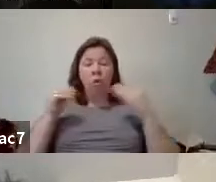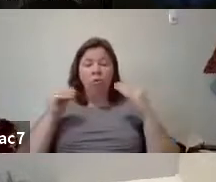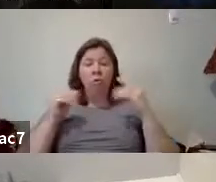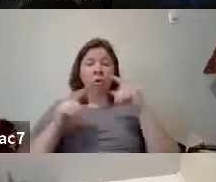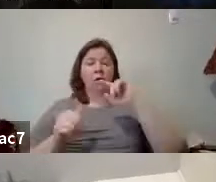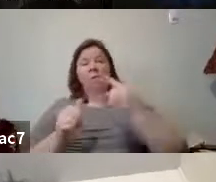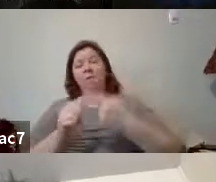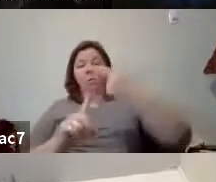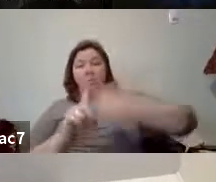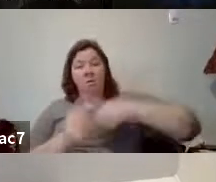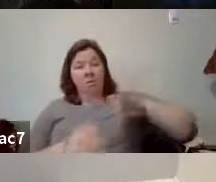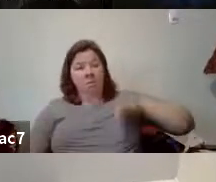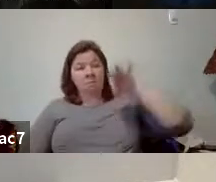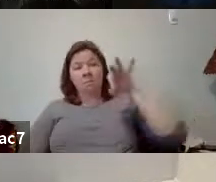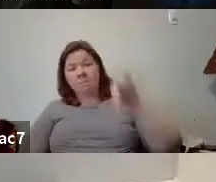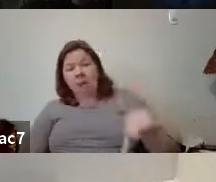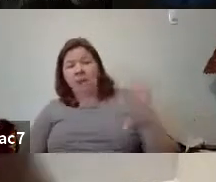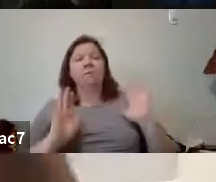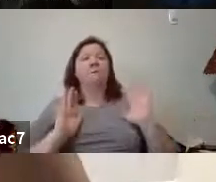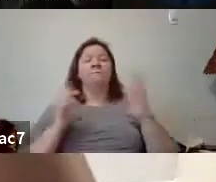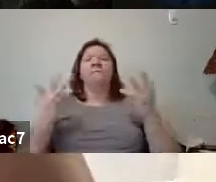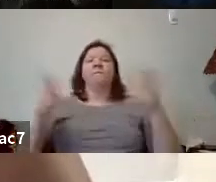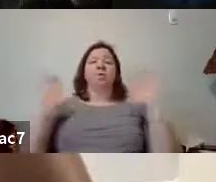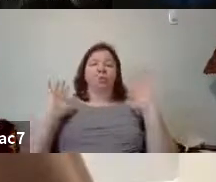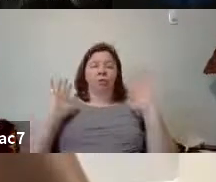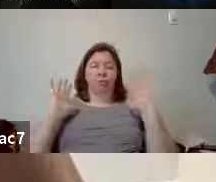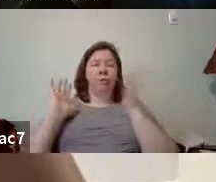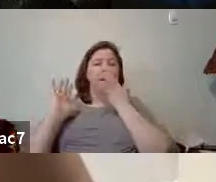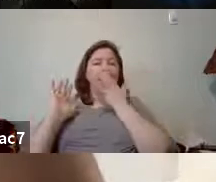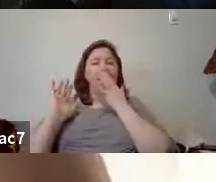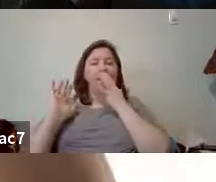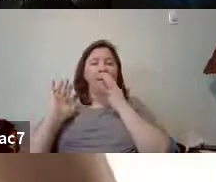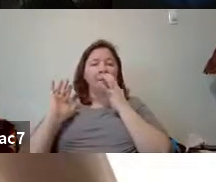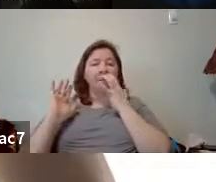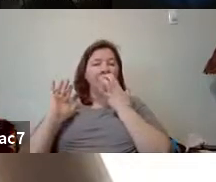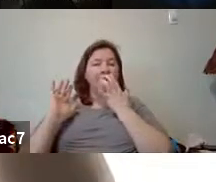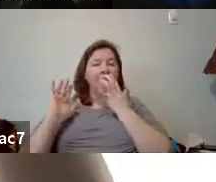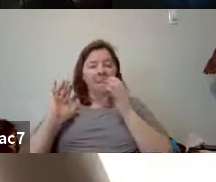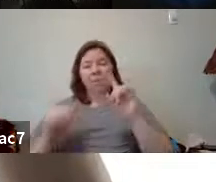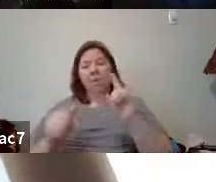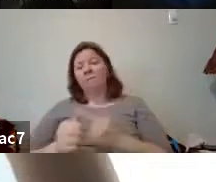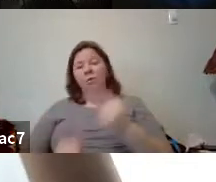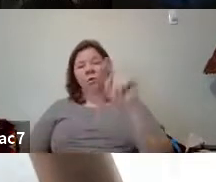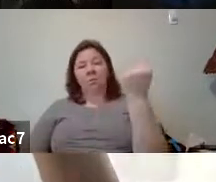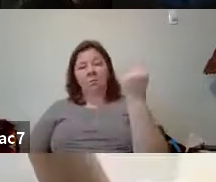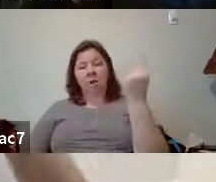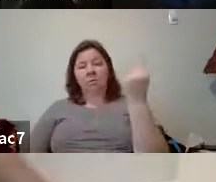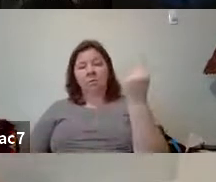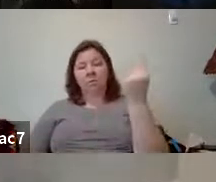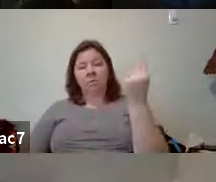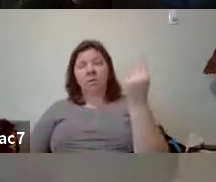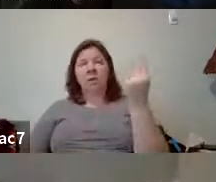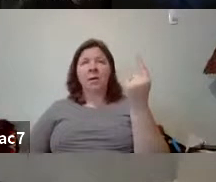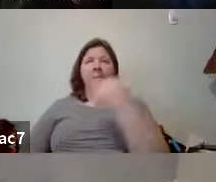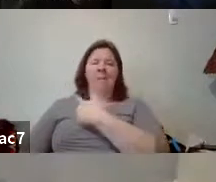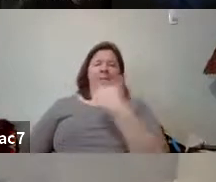month's residual, not residual, but your first month's subscription fee